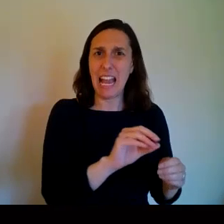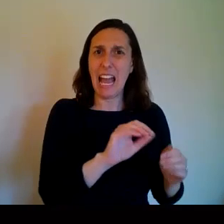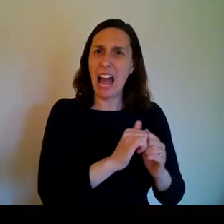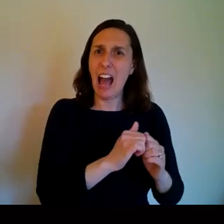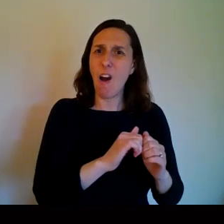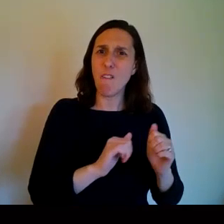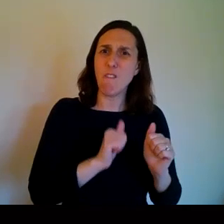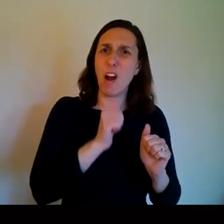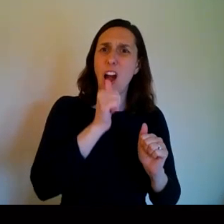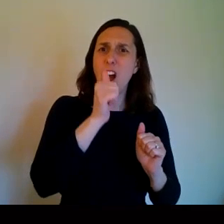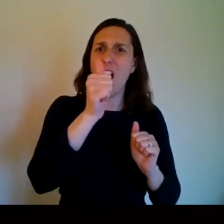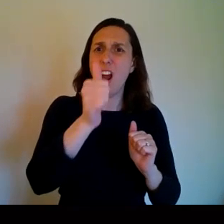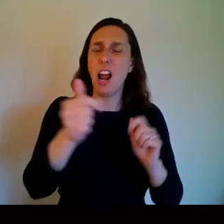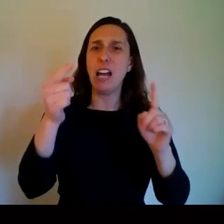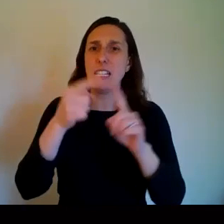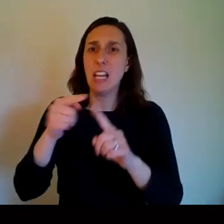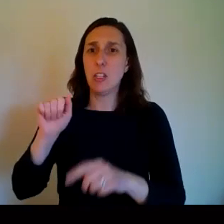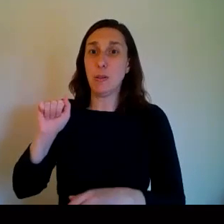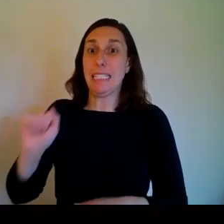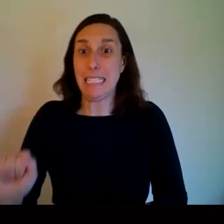gone until you stop?